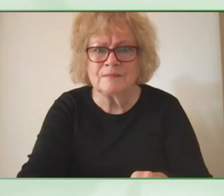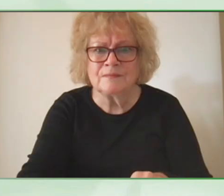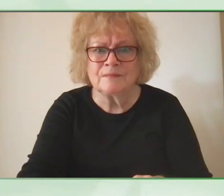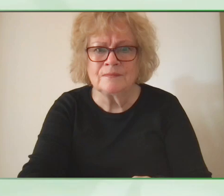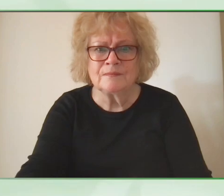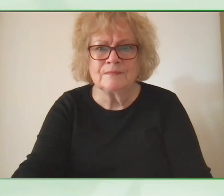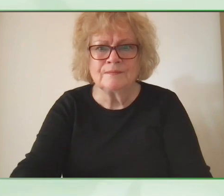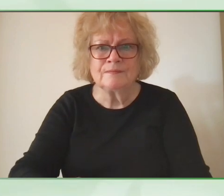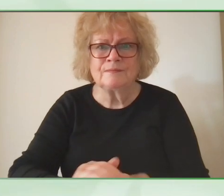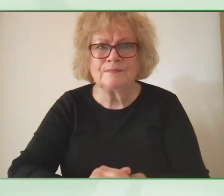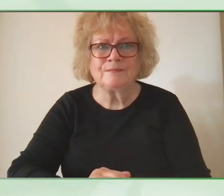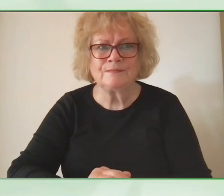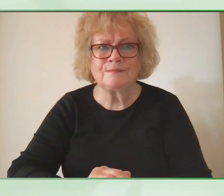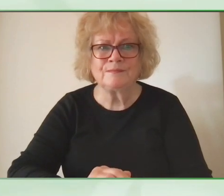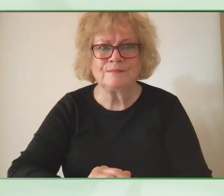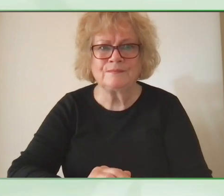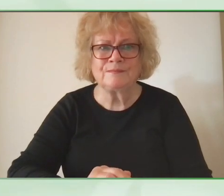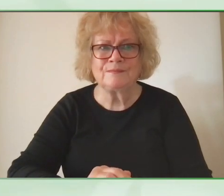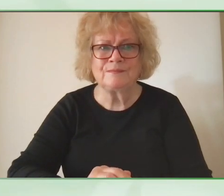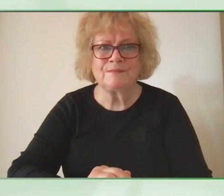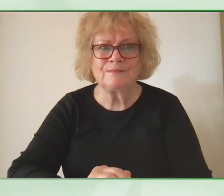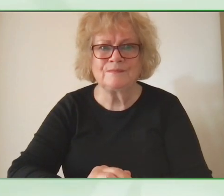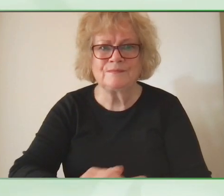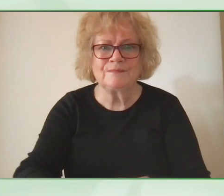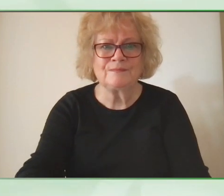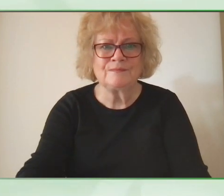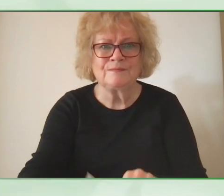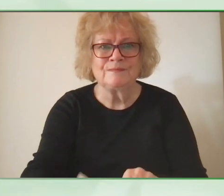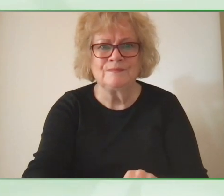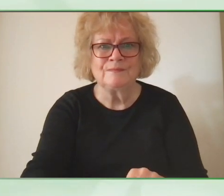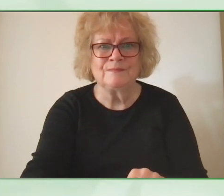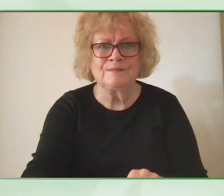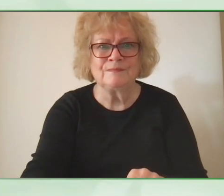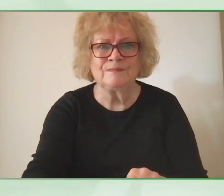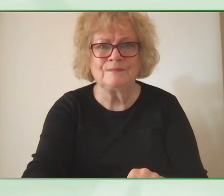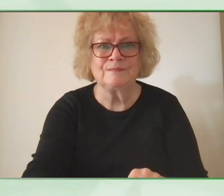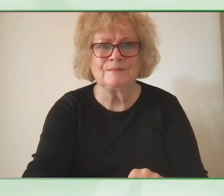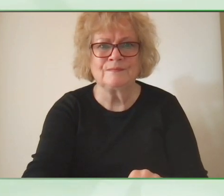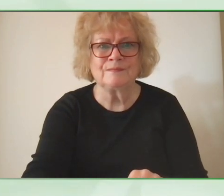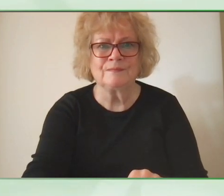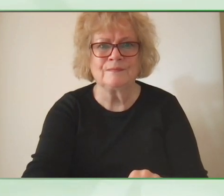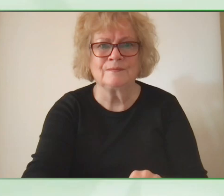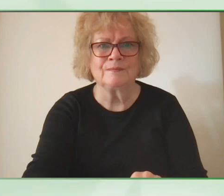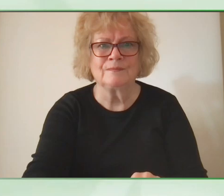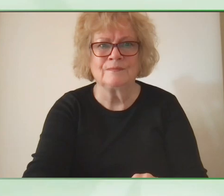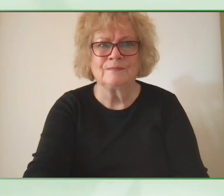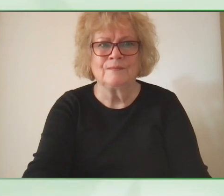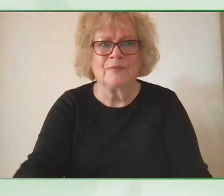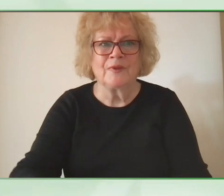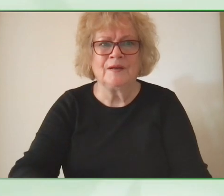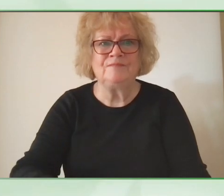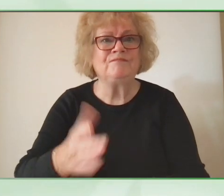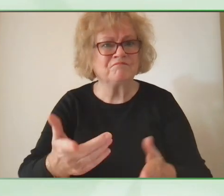greater adoption from the market, that's really where the innovation lies. And so to go back to your question of what